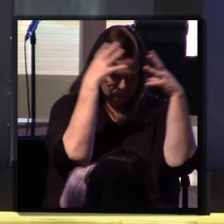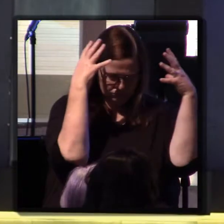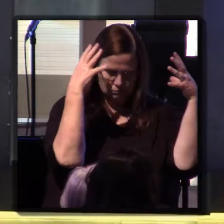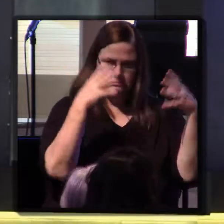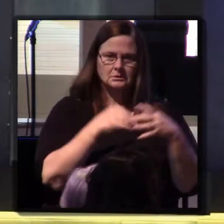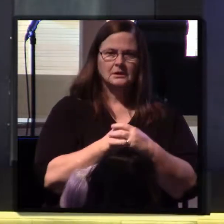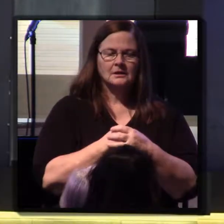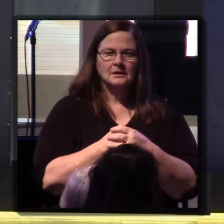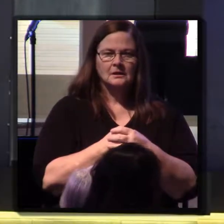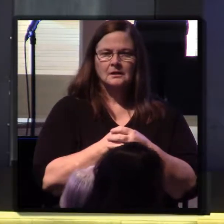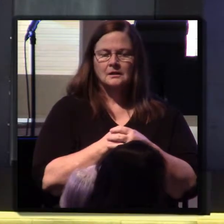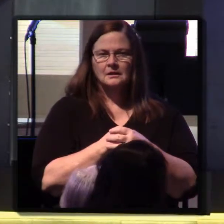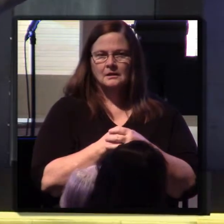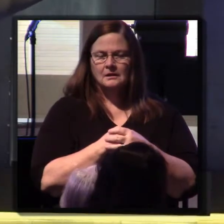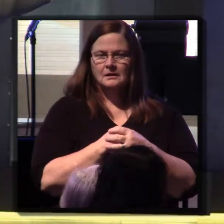His mind